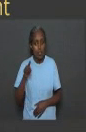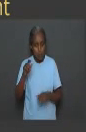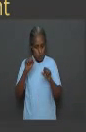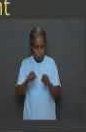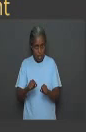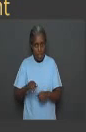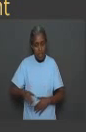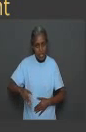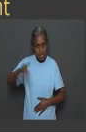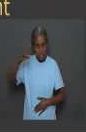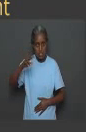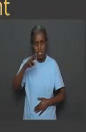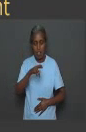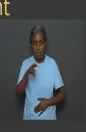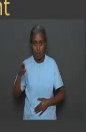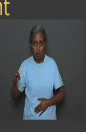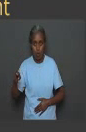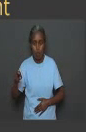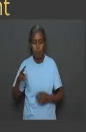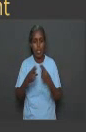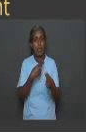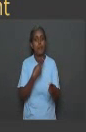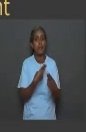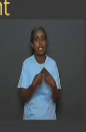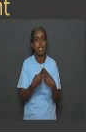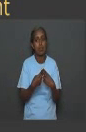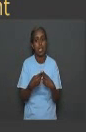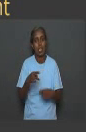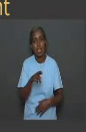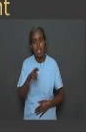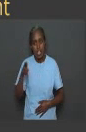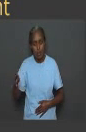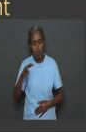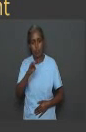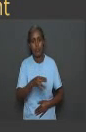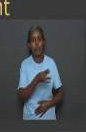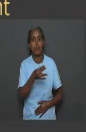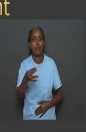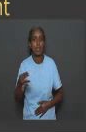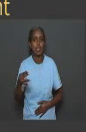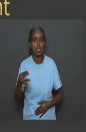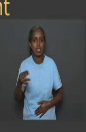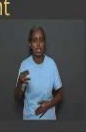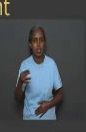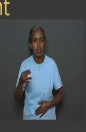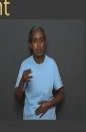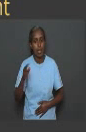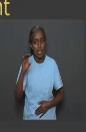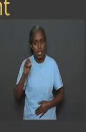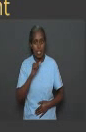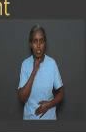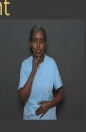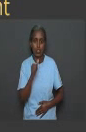You can rescale a row by multiplying a row of a matrix by